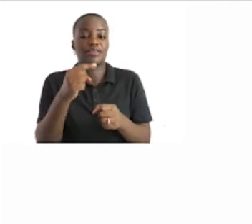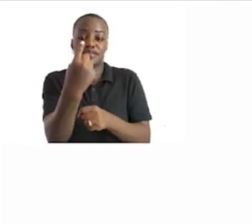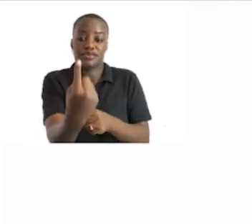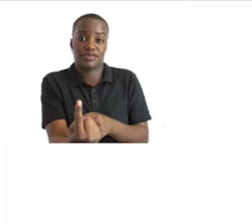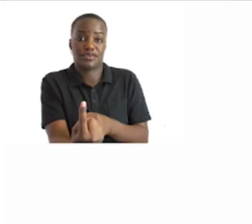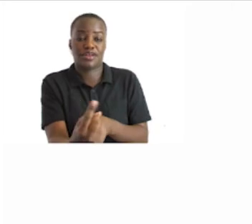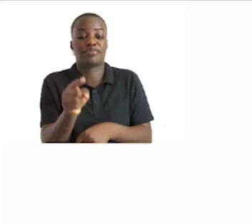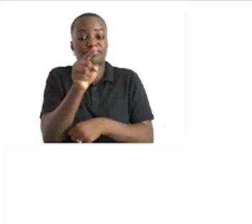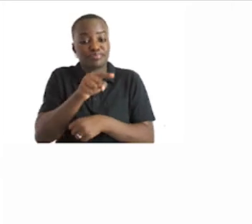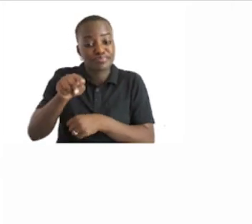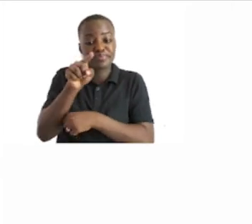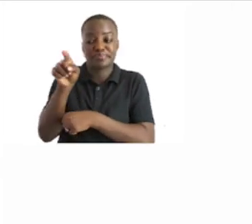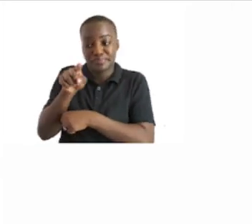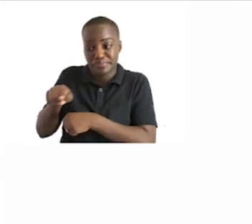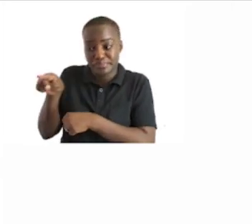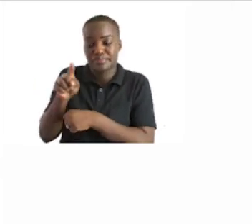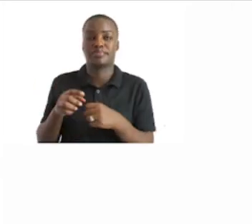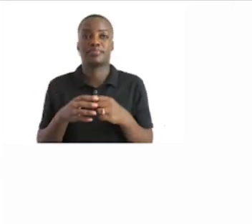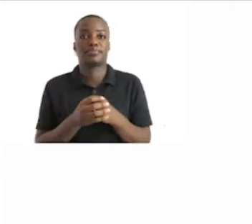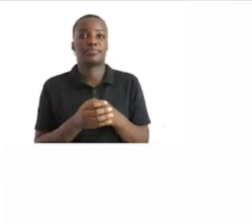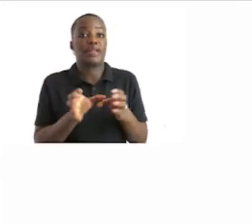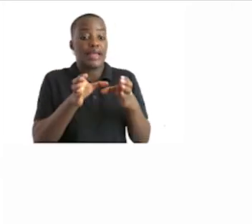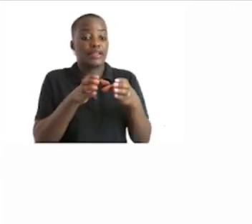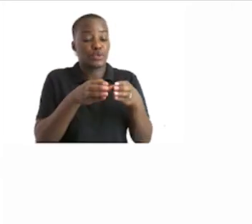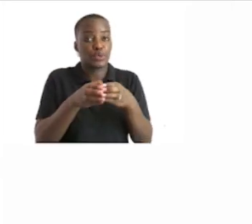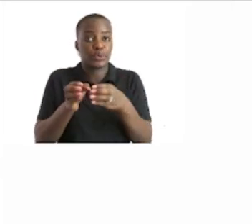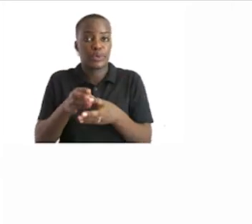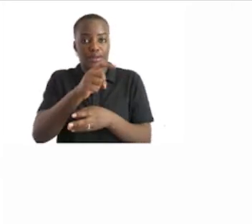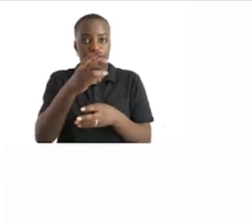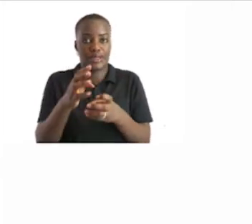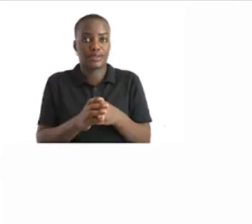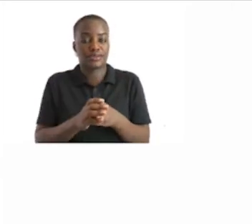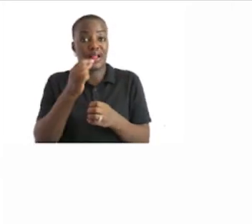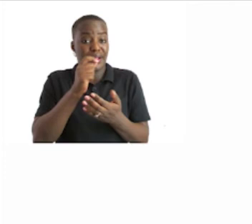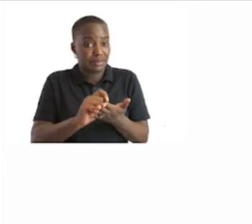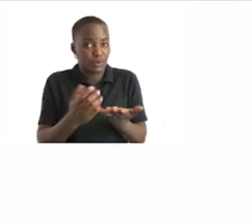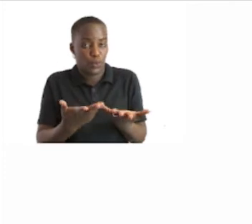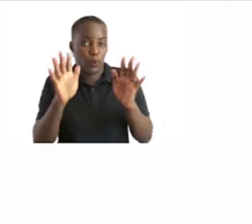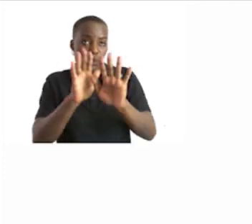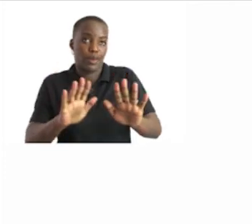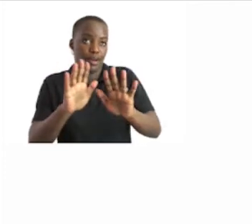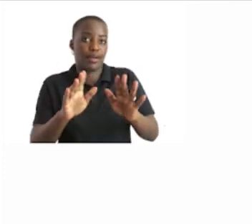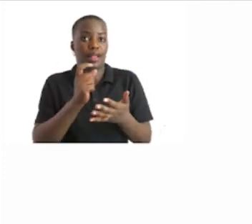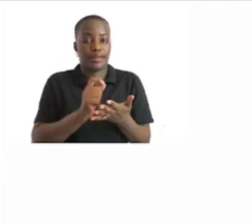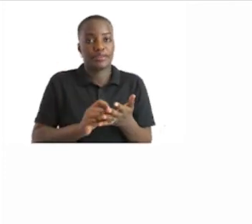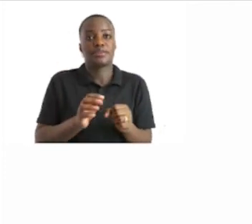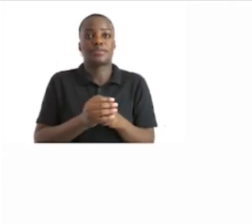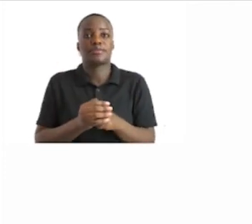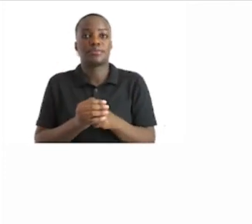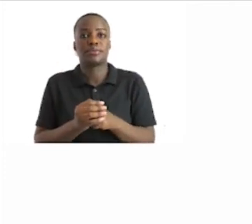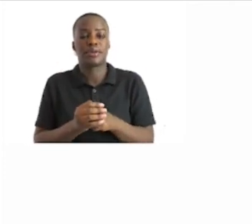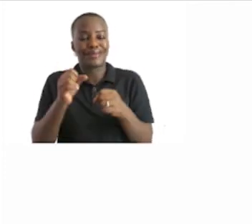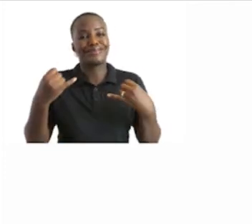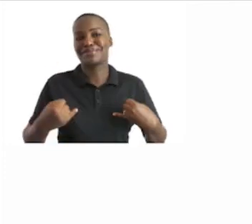But for the rest, please draw a circle. You can use your pencil or you can use your color, and make sure that you're